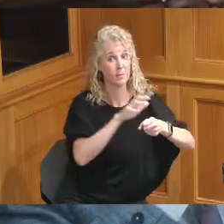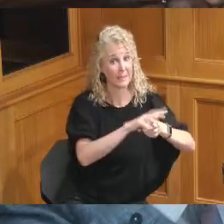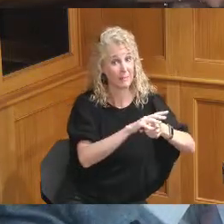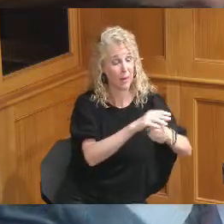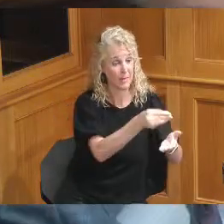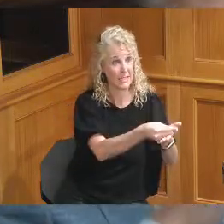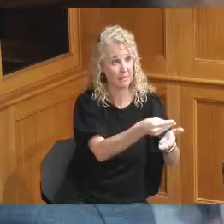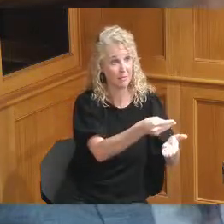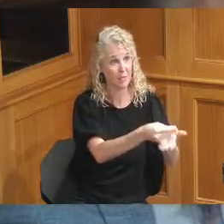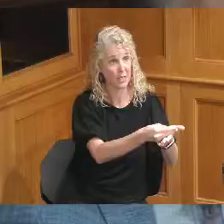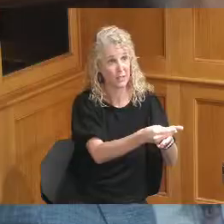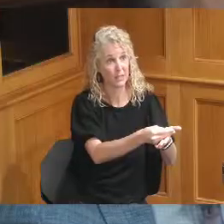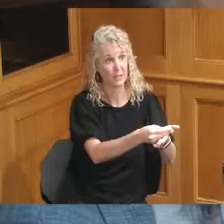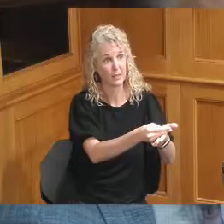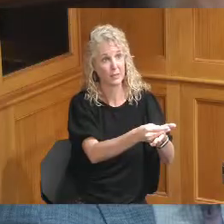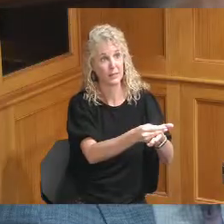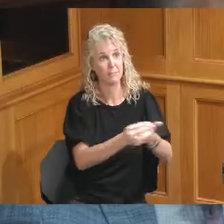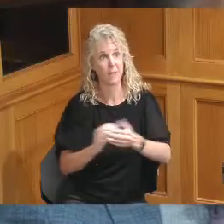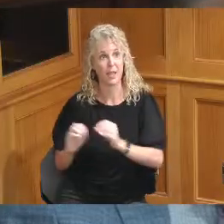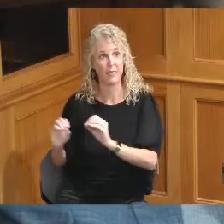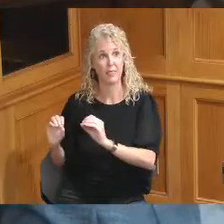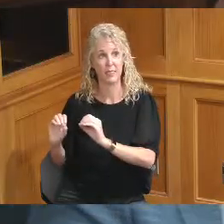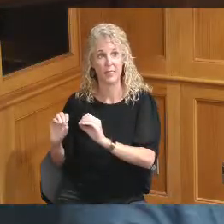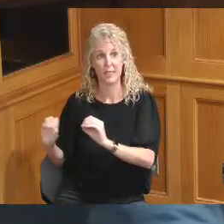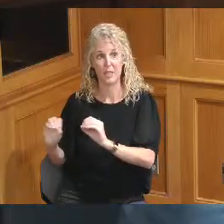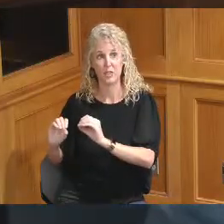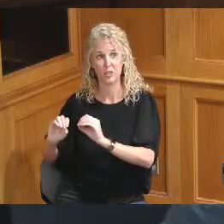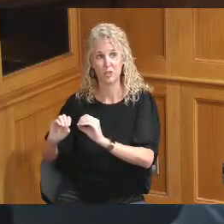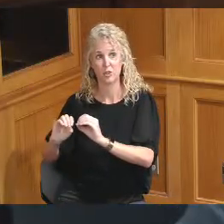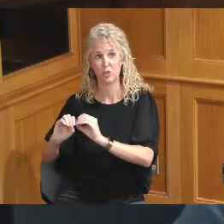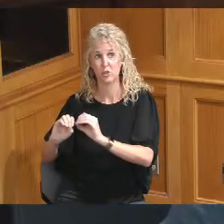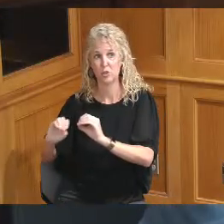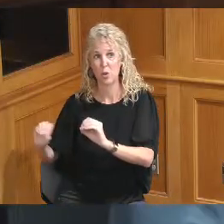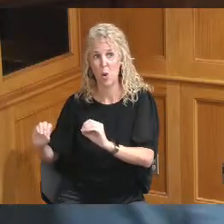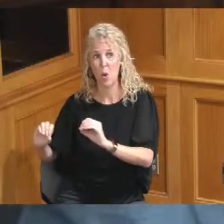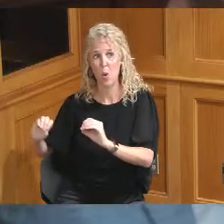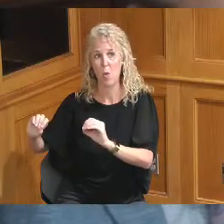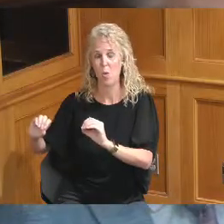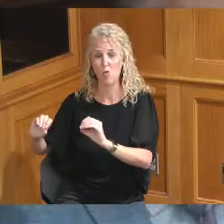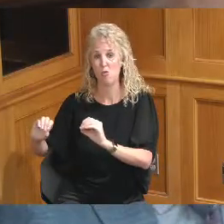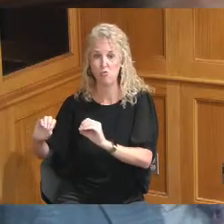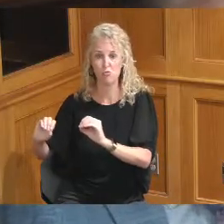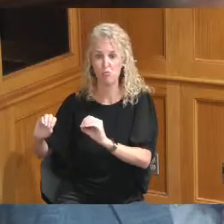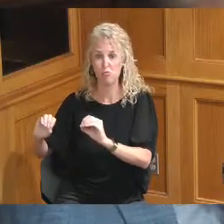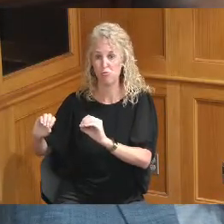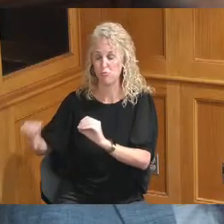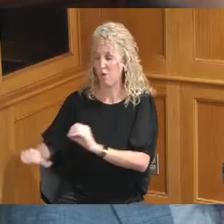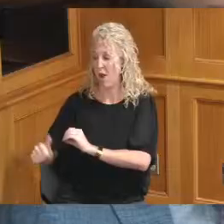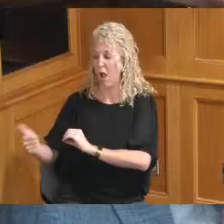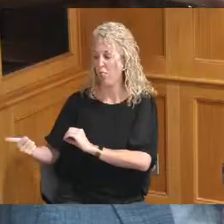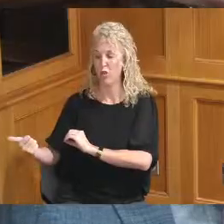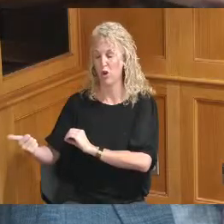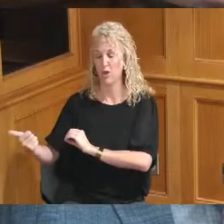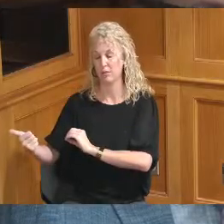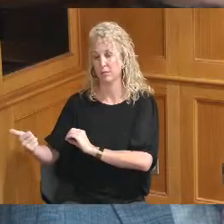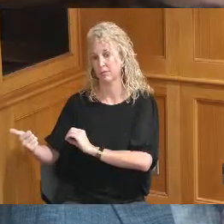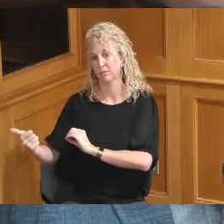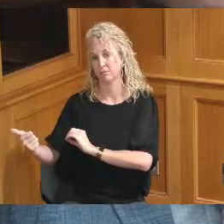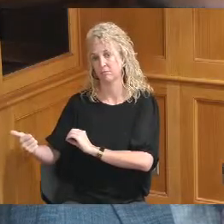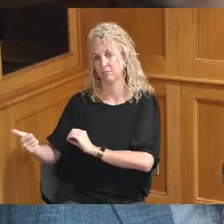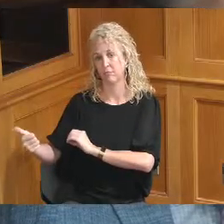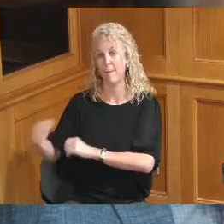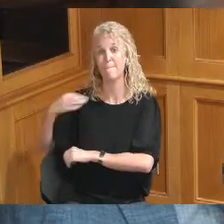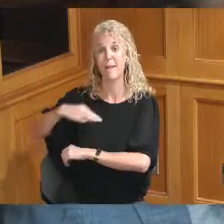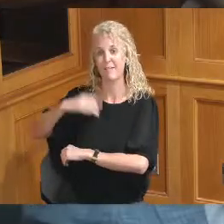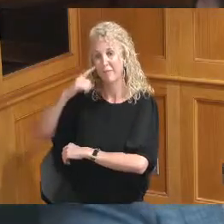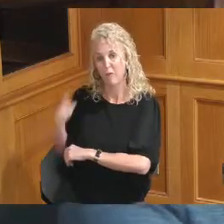no guarantee tangible for the taxpayers. The taxpayers are left out of this deal. I